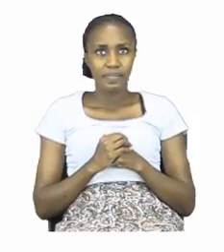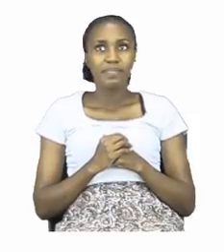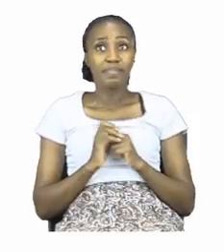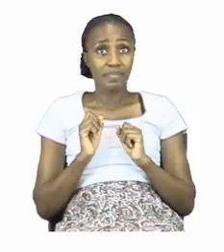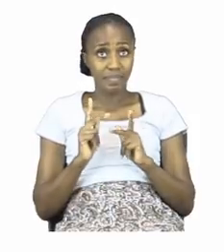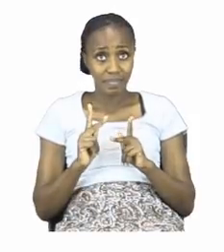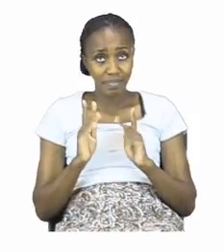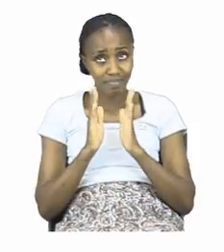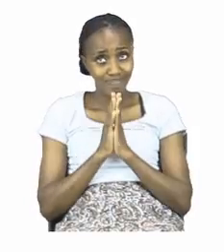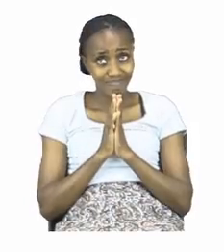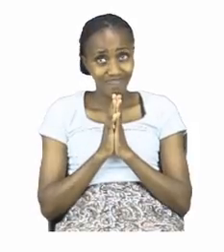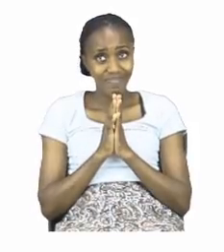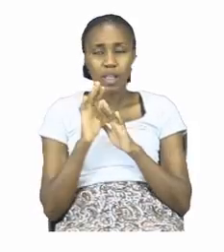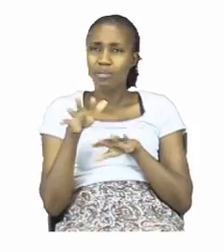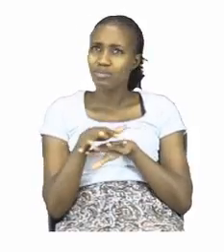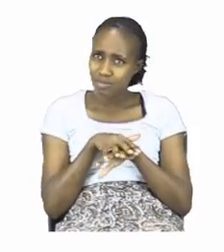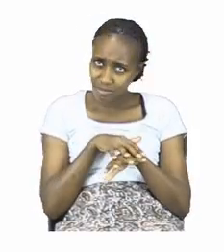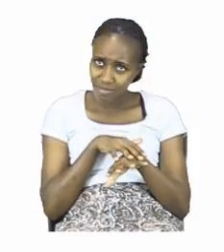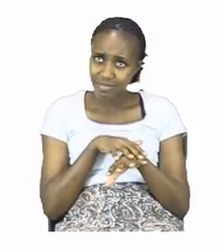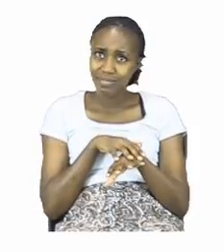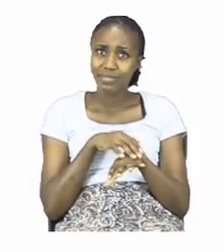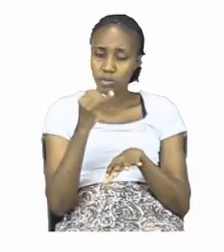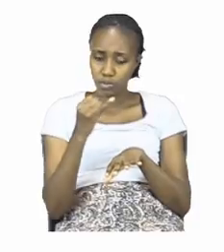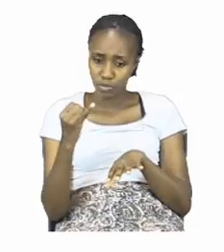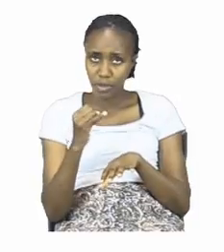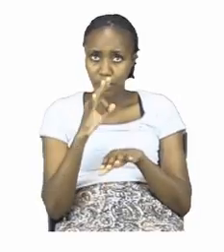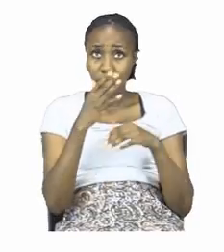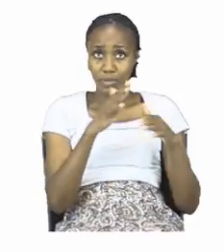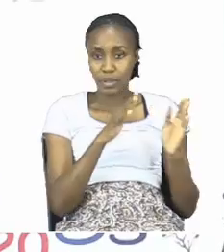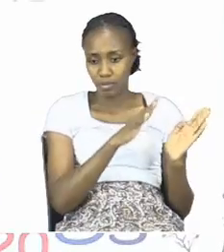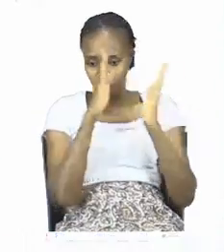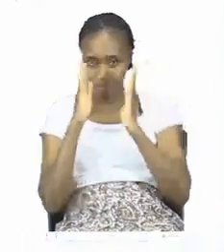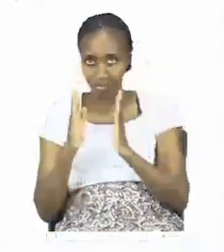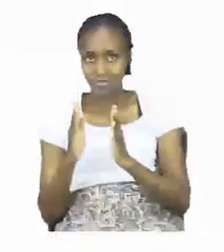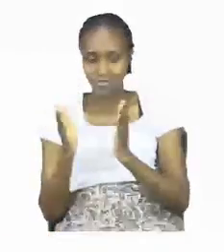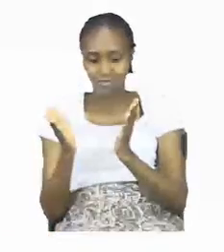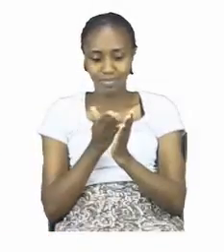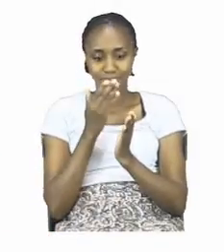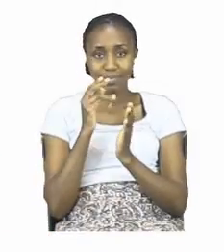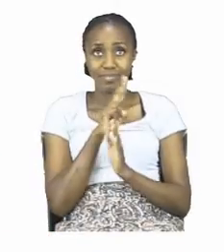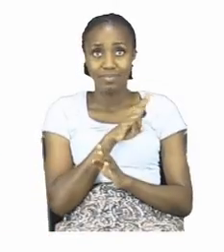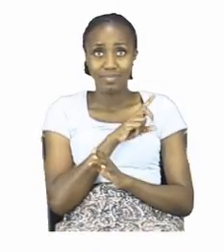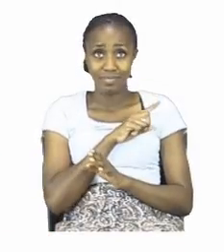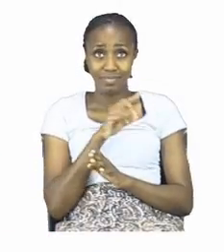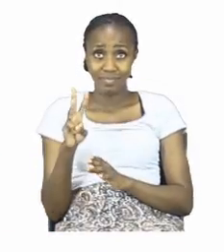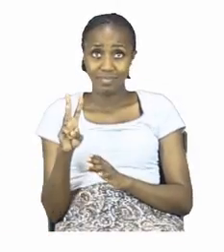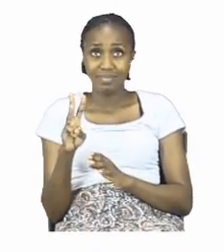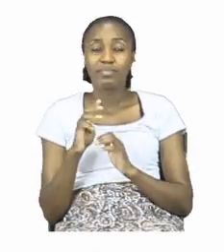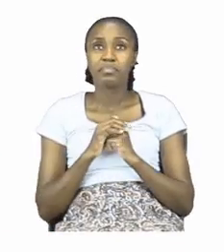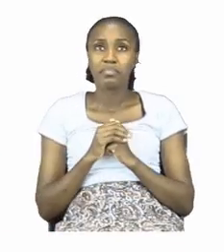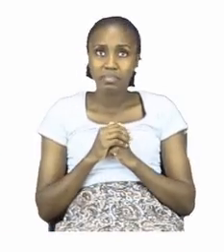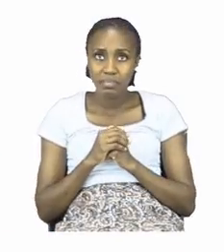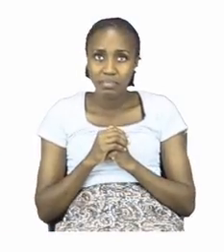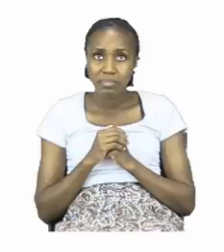this one, and when you're done, you can move to the next page, page 13. Now on page 13, we are